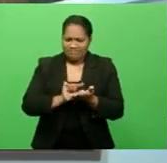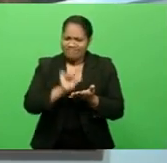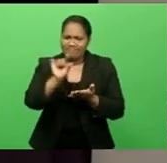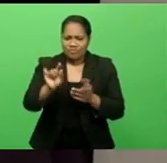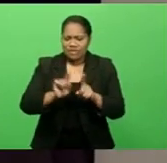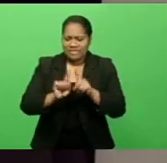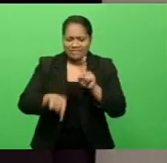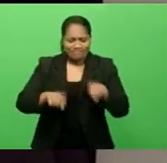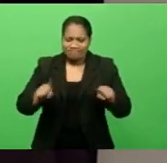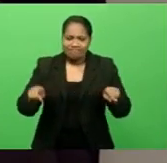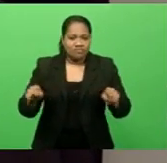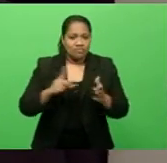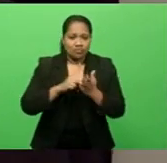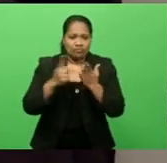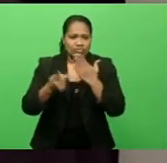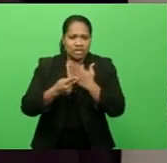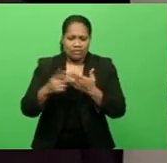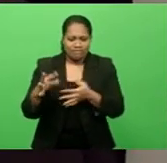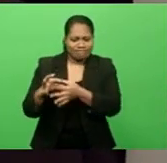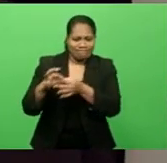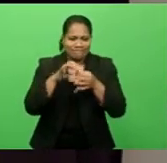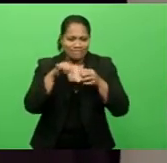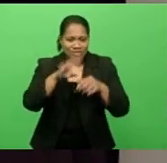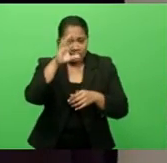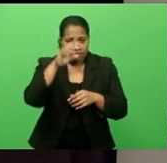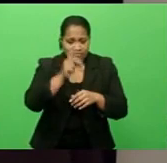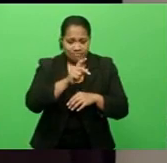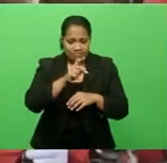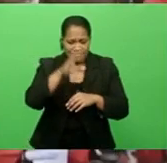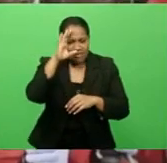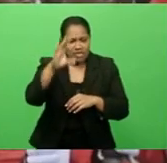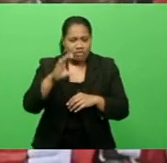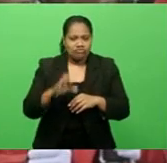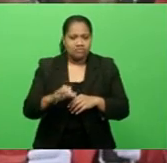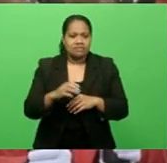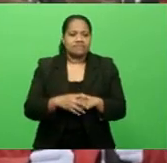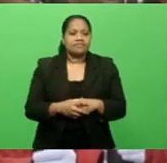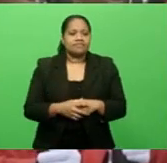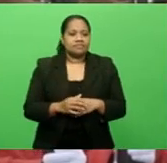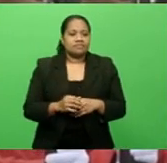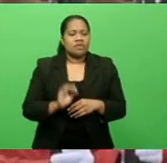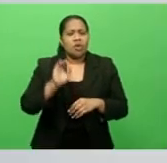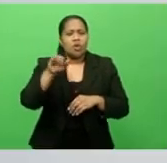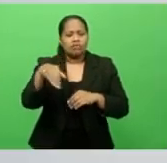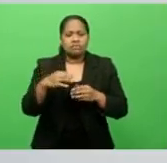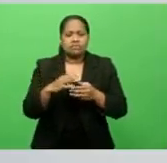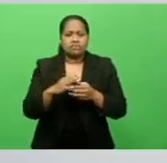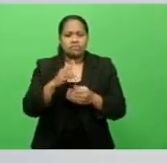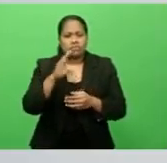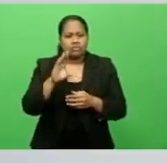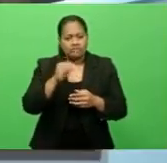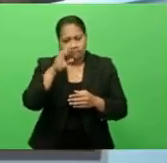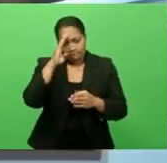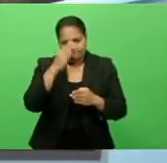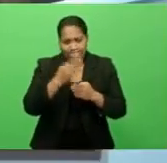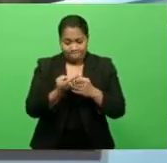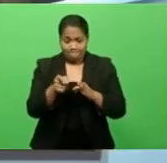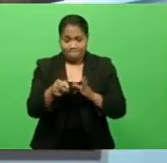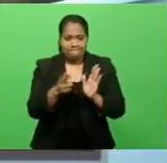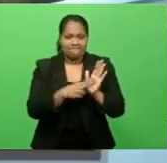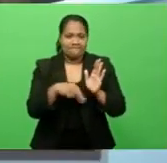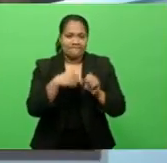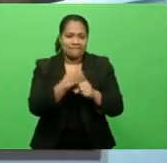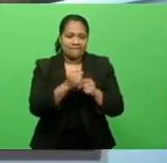country. We'll sign with the International Organization on Migration and Homes of Hope, an NGO, the launch of